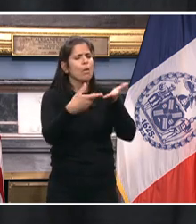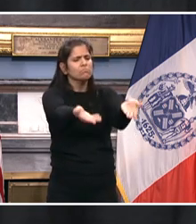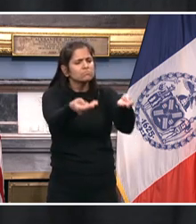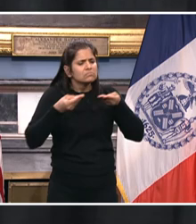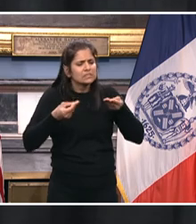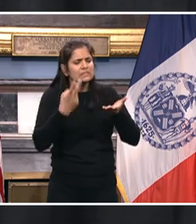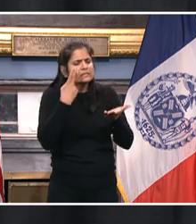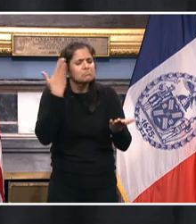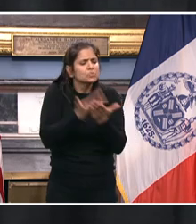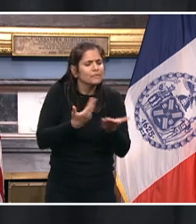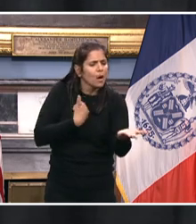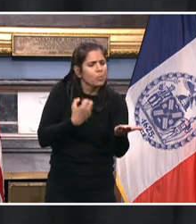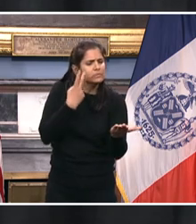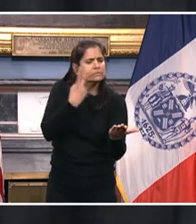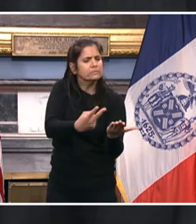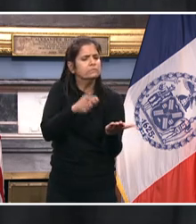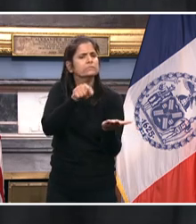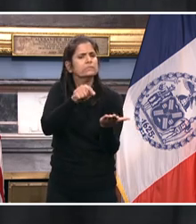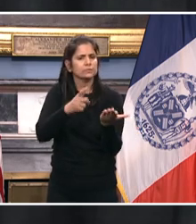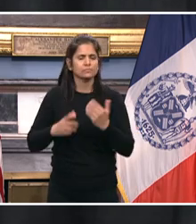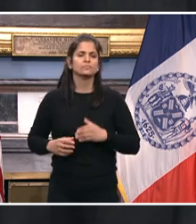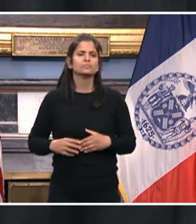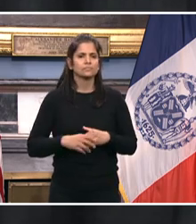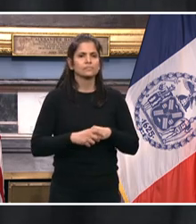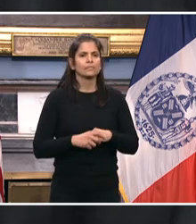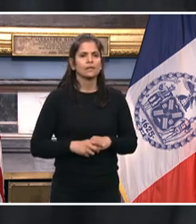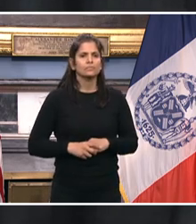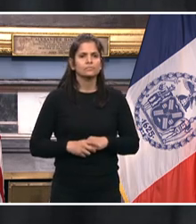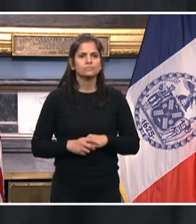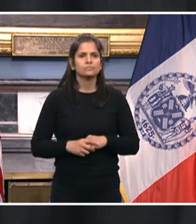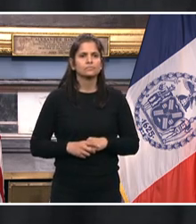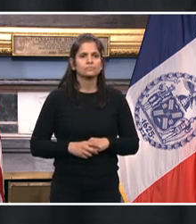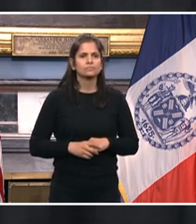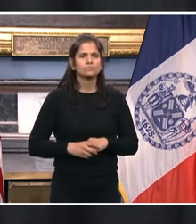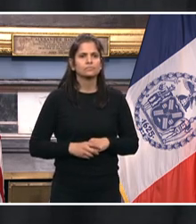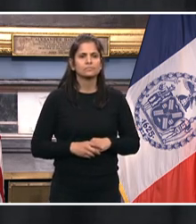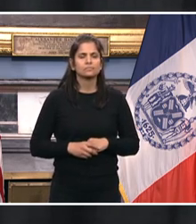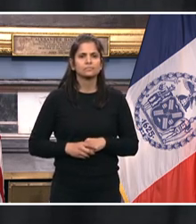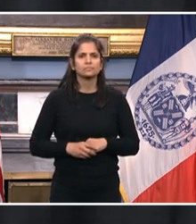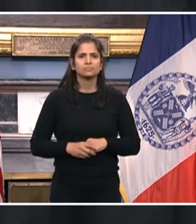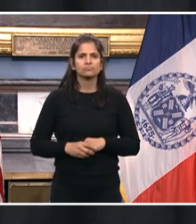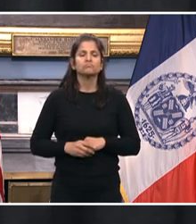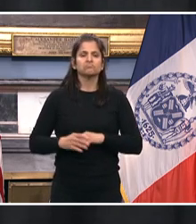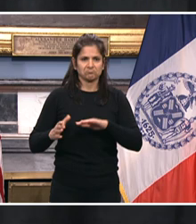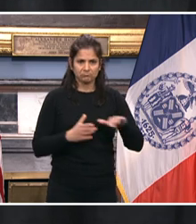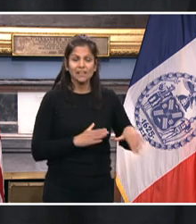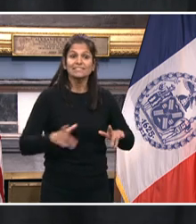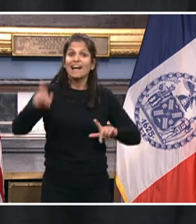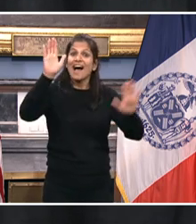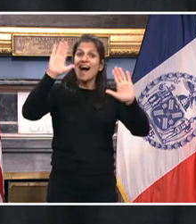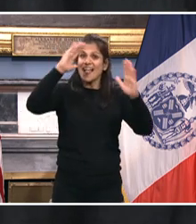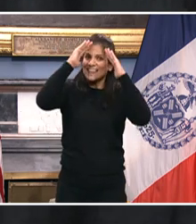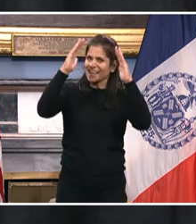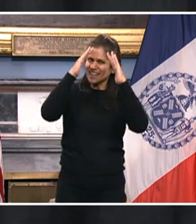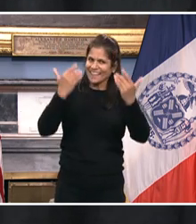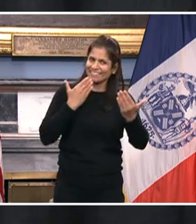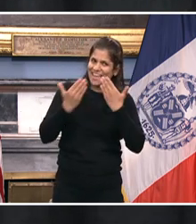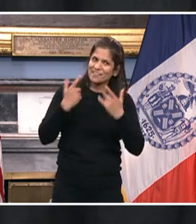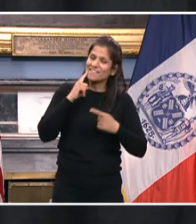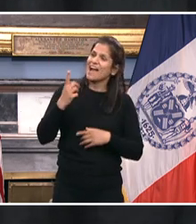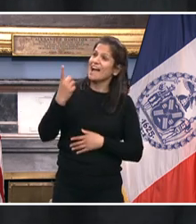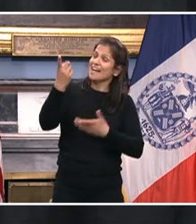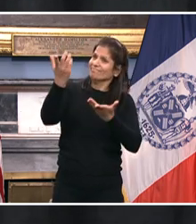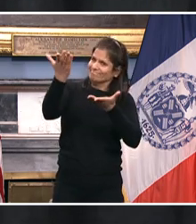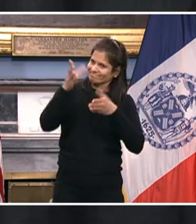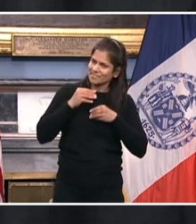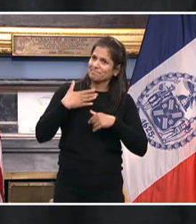irresponsible. Wait, who hasn't gone? Thank you for taking my question. I have two. First one is,